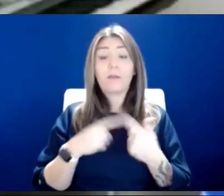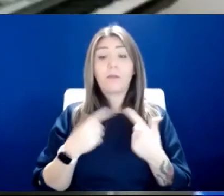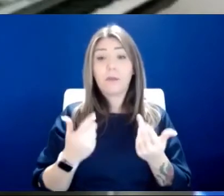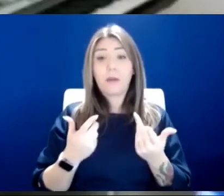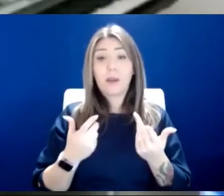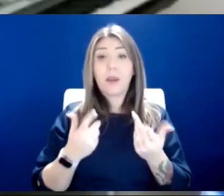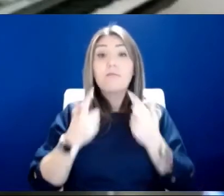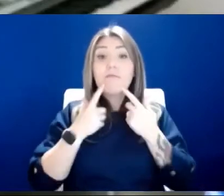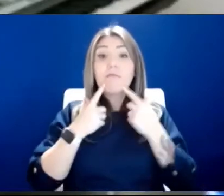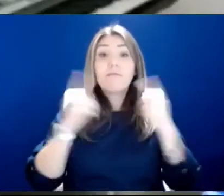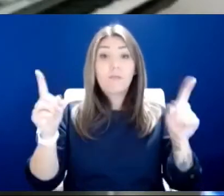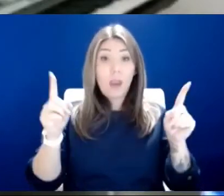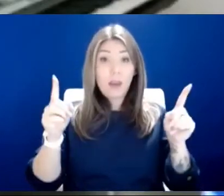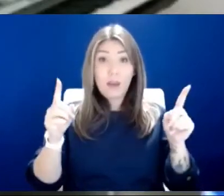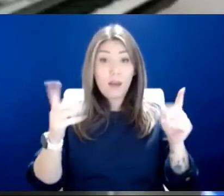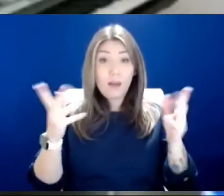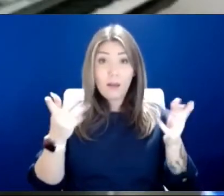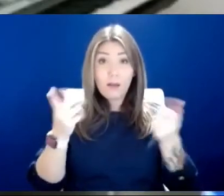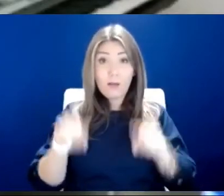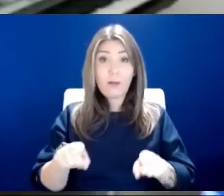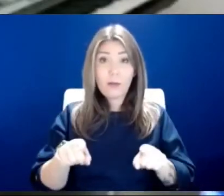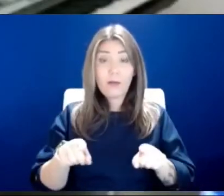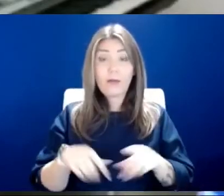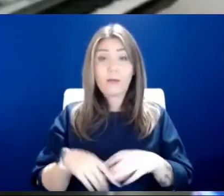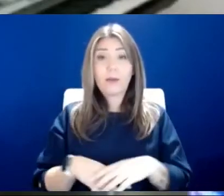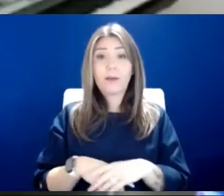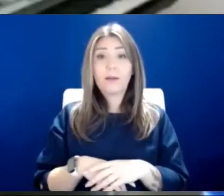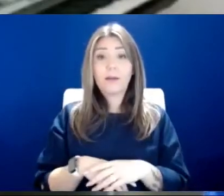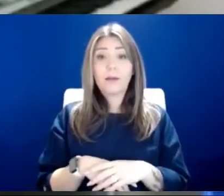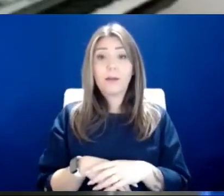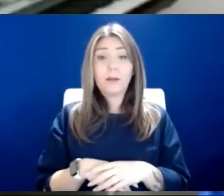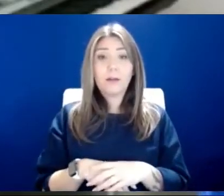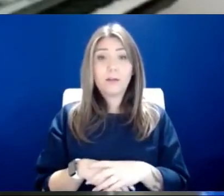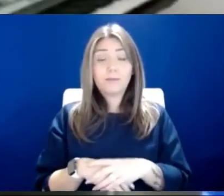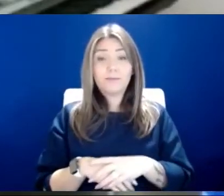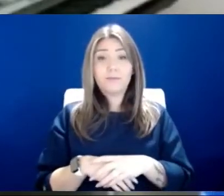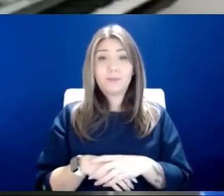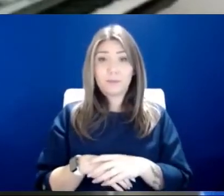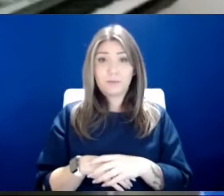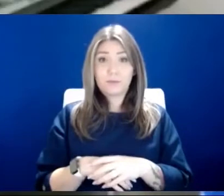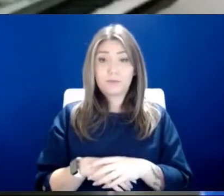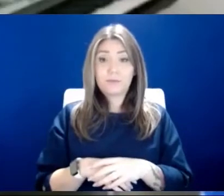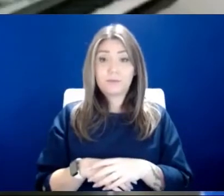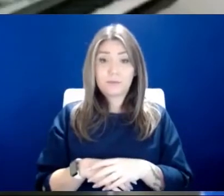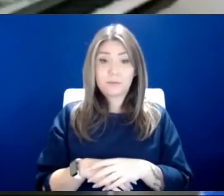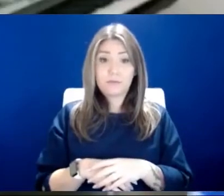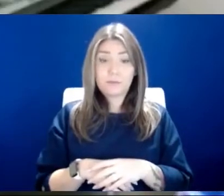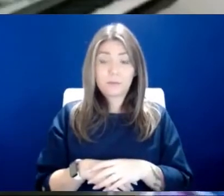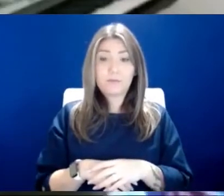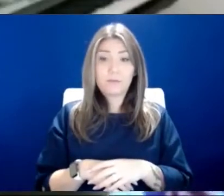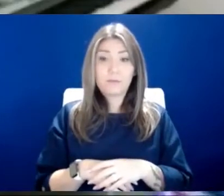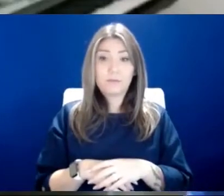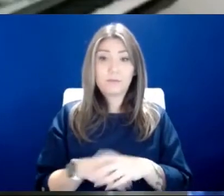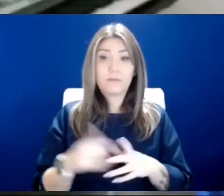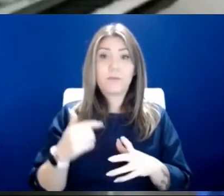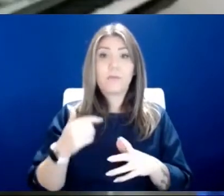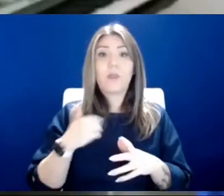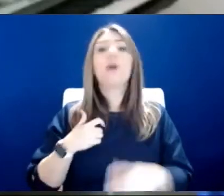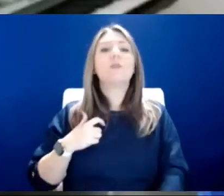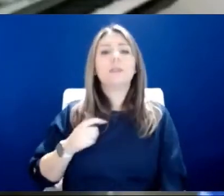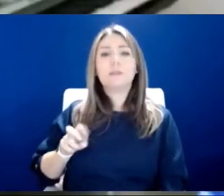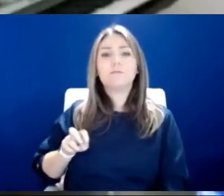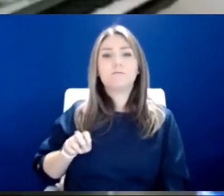finally what came to whole volition was I was going up the stairs one